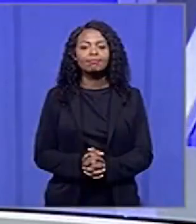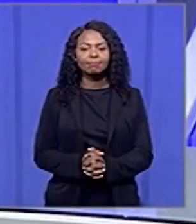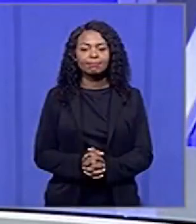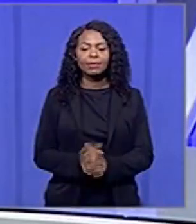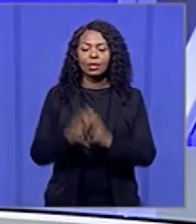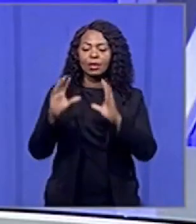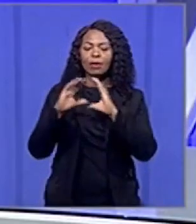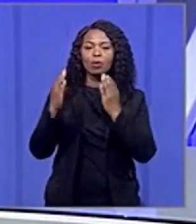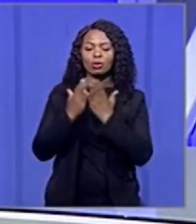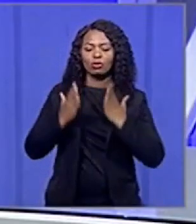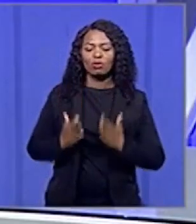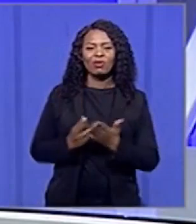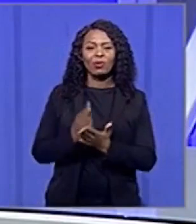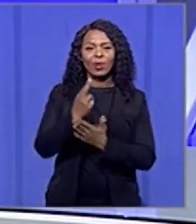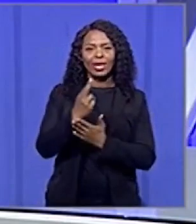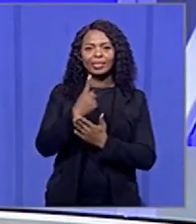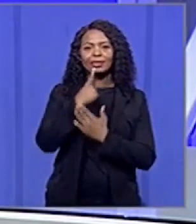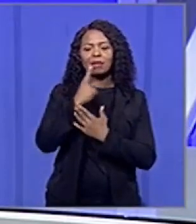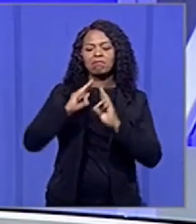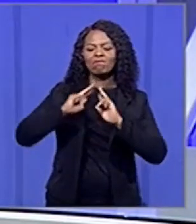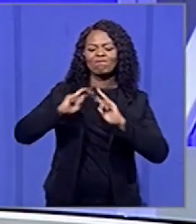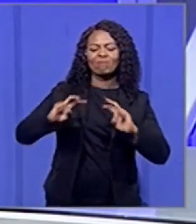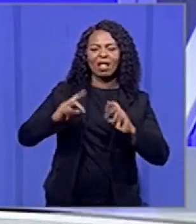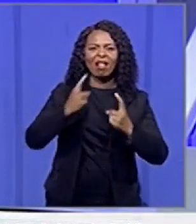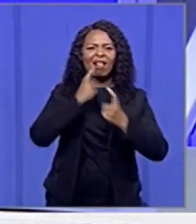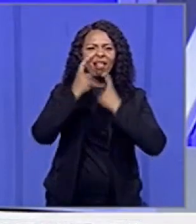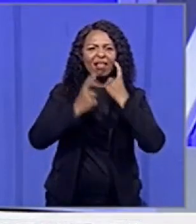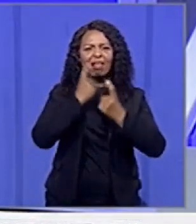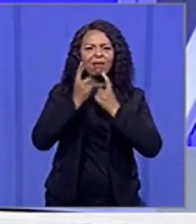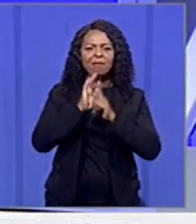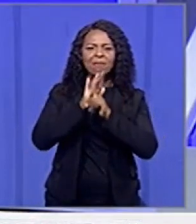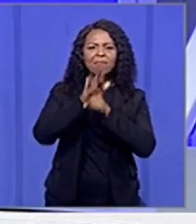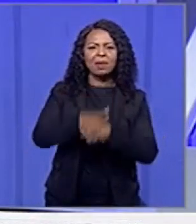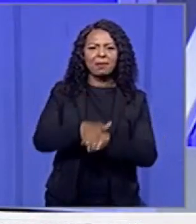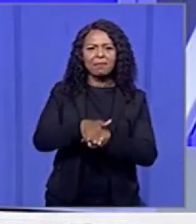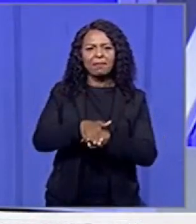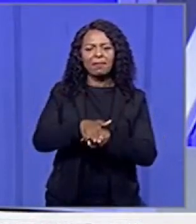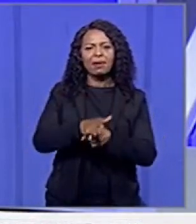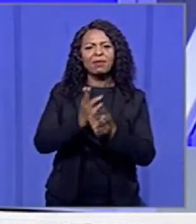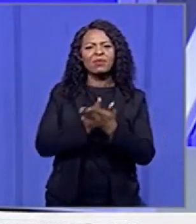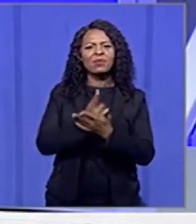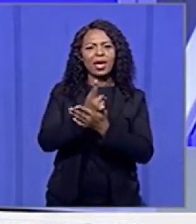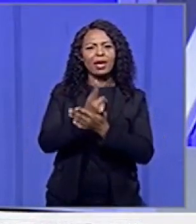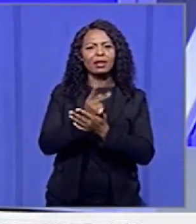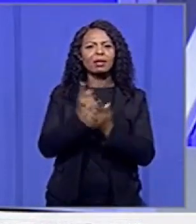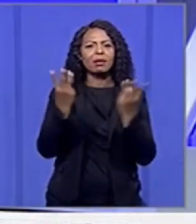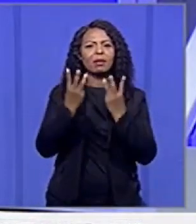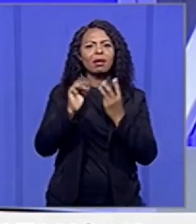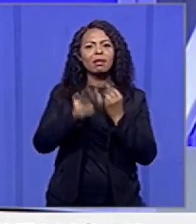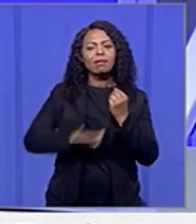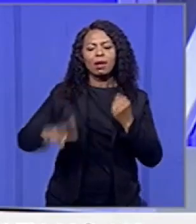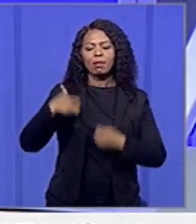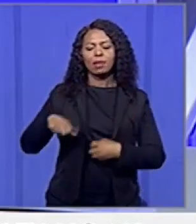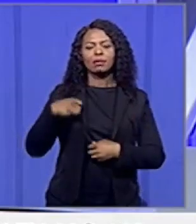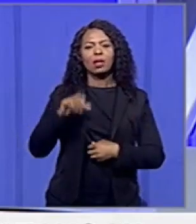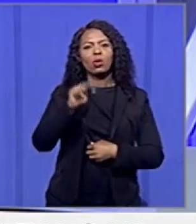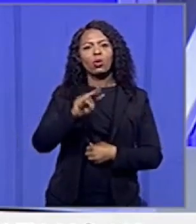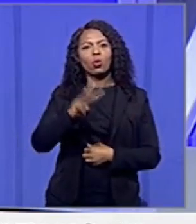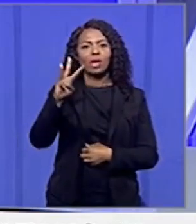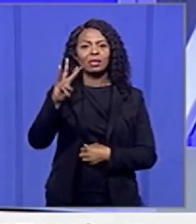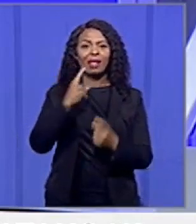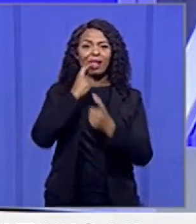Komisione ya ditokelo tša botho e re nyakiša dingongorego tša kgatako ya ditokelo tša batho mebasepaleng ya North West.